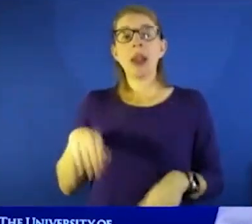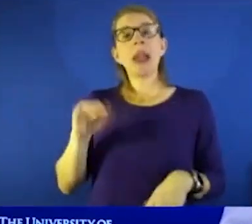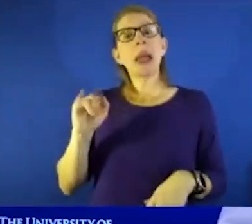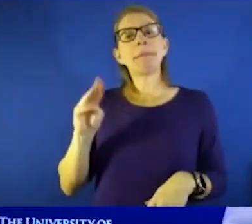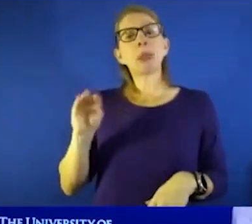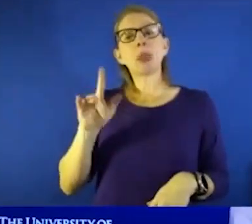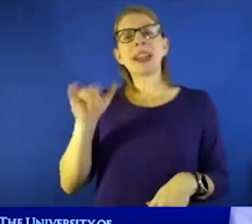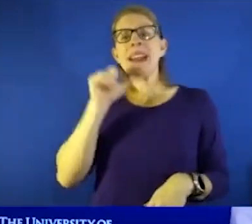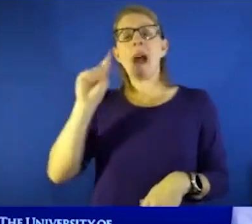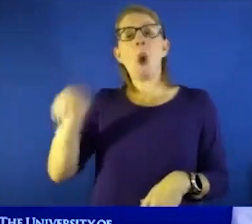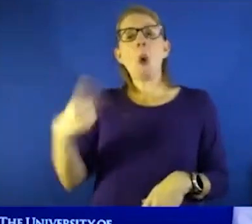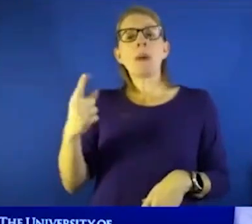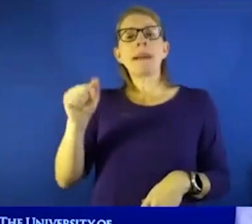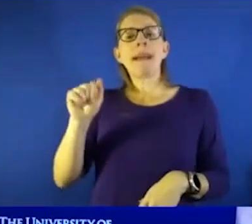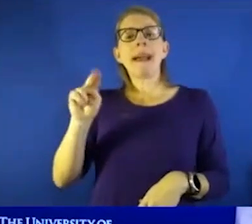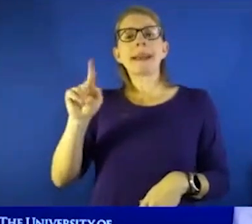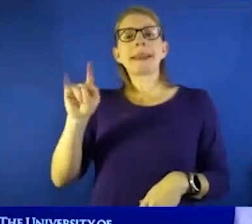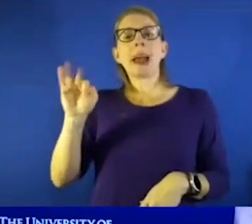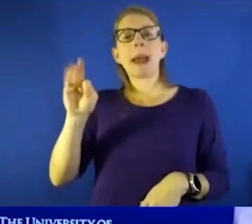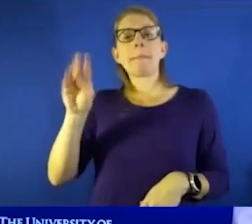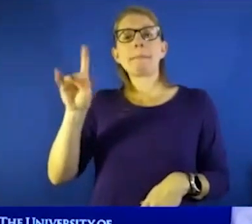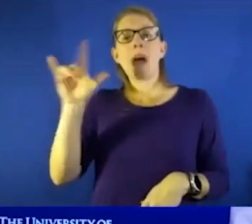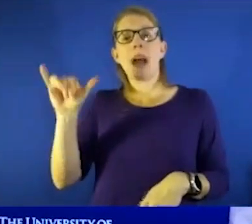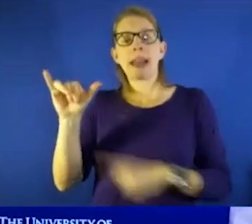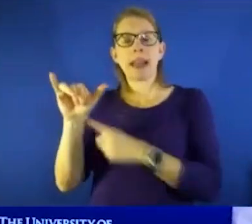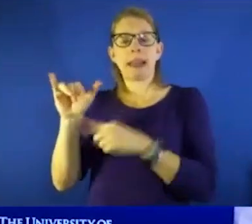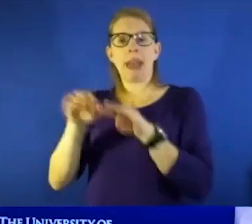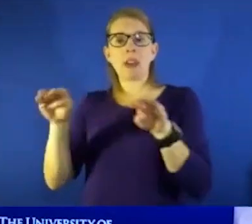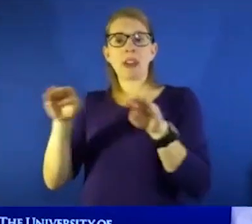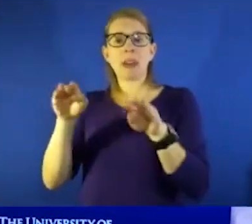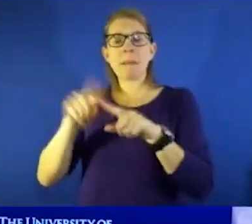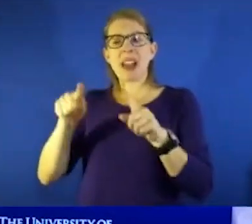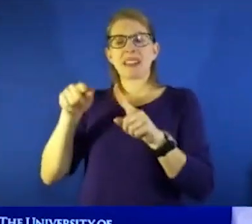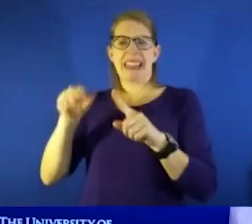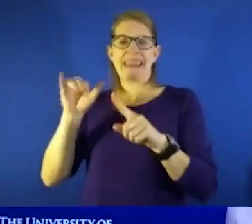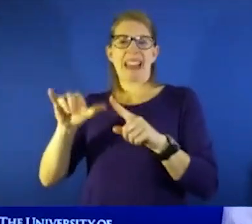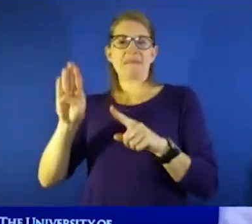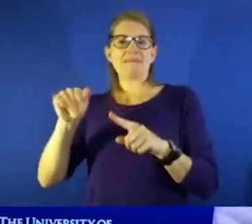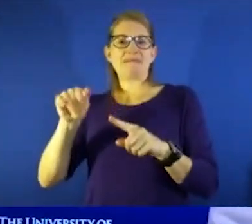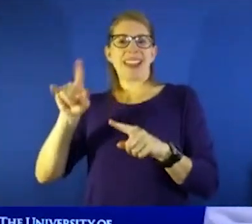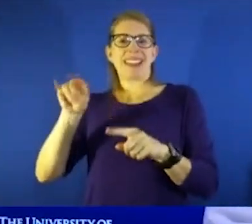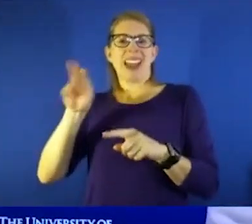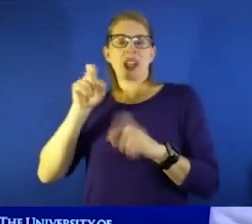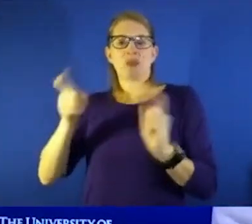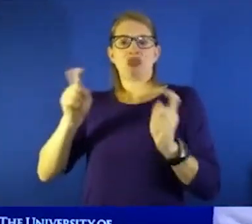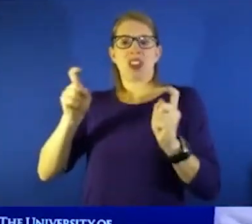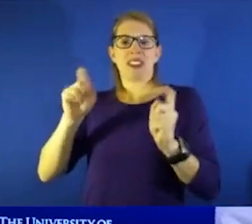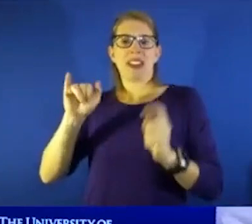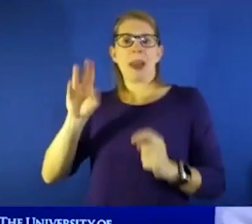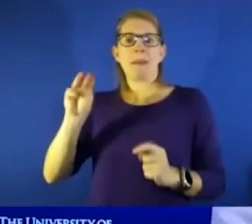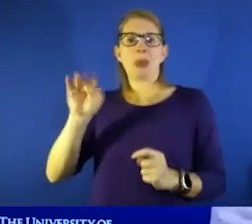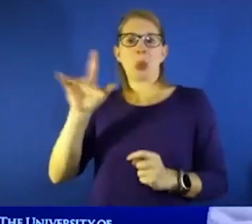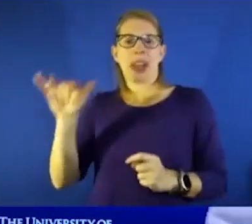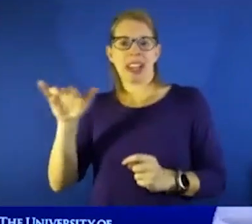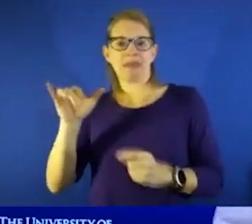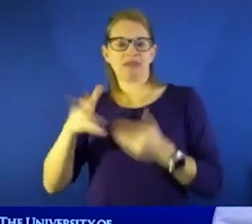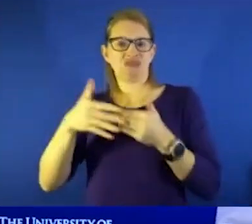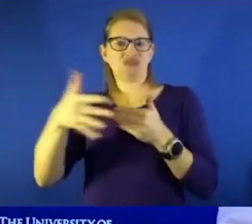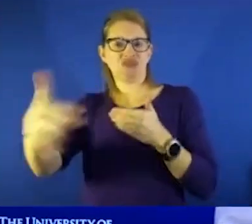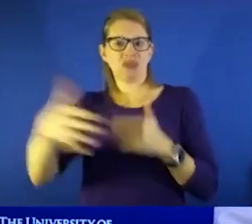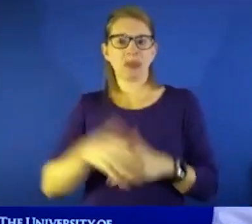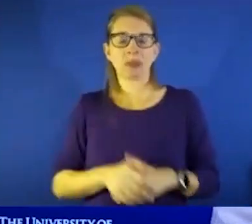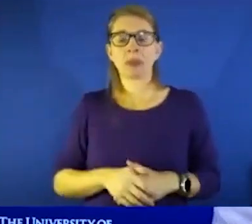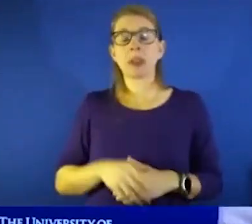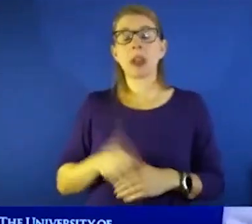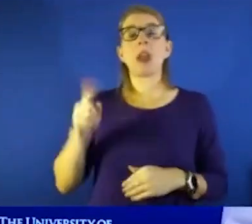as a proxy to adjust and identify immunity. But what we also have seen is that those that are